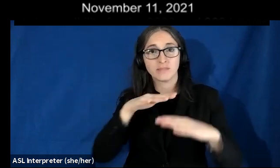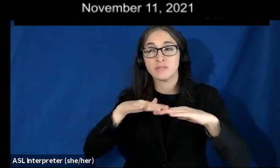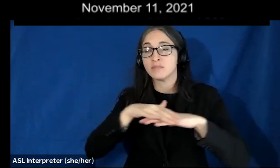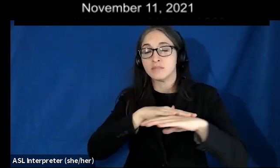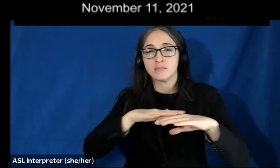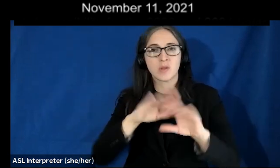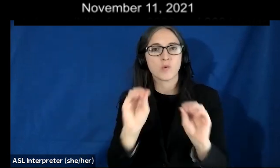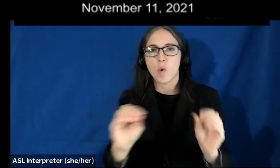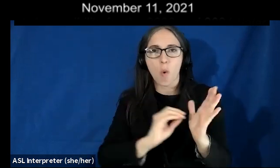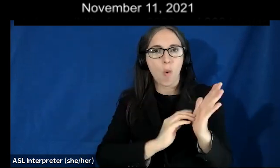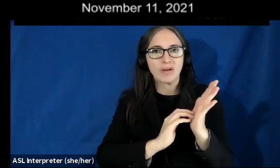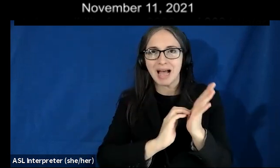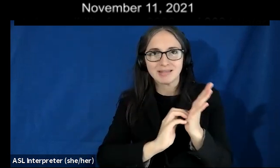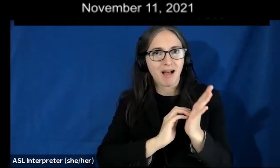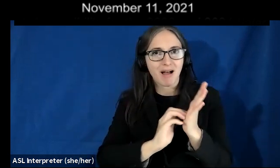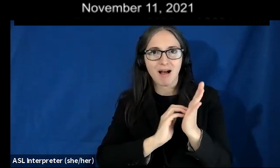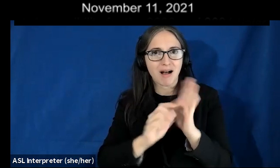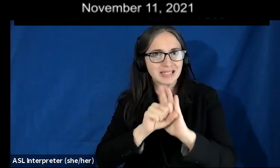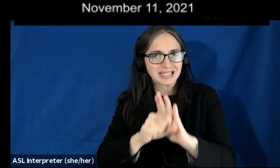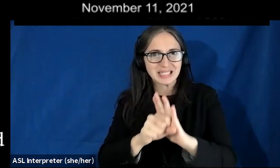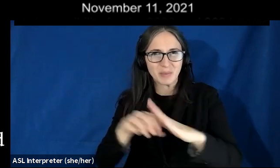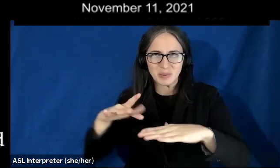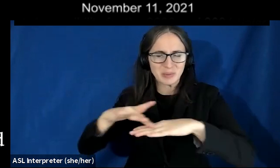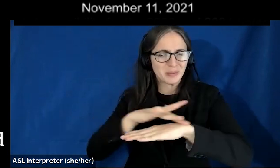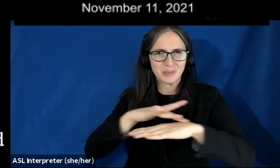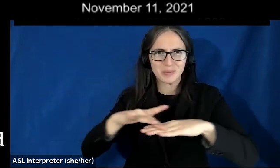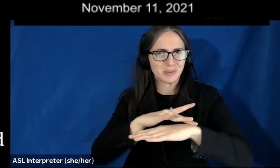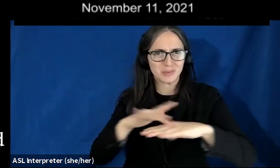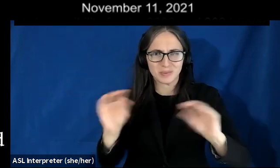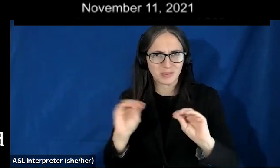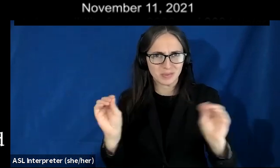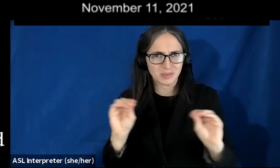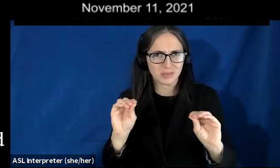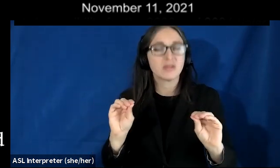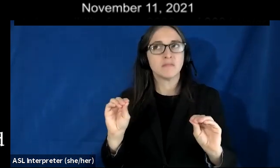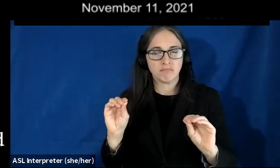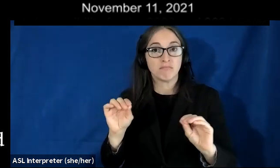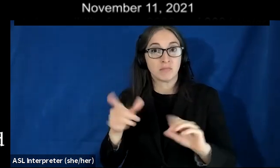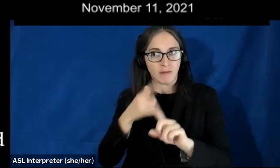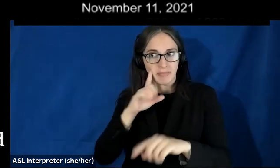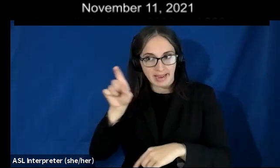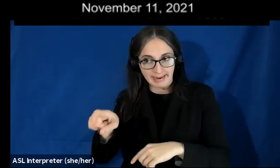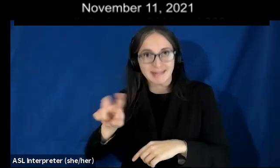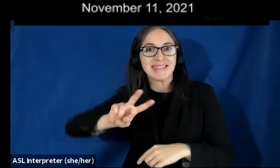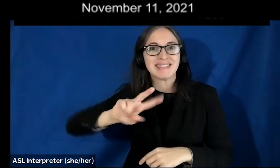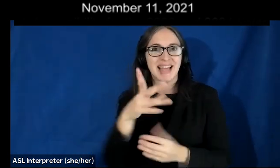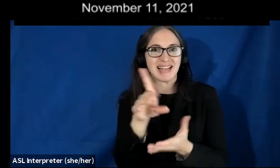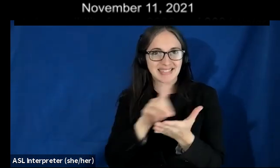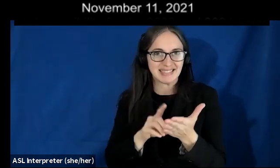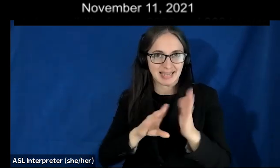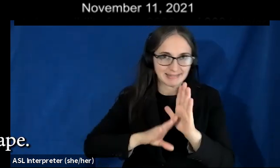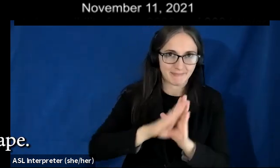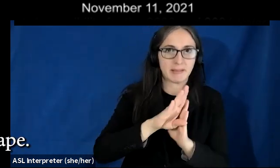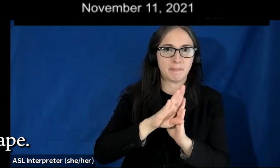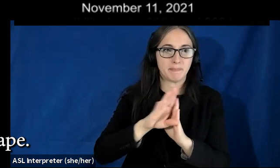symbols. Based on this need, the second design was developed. In the second